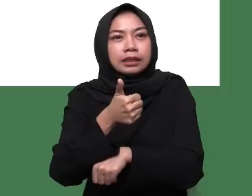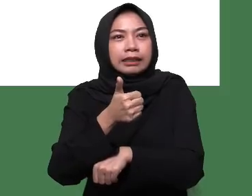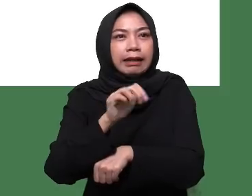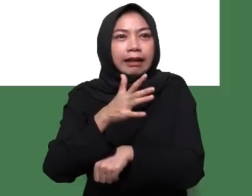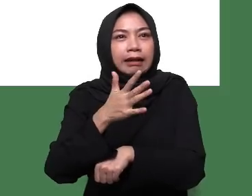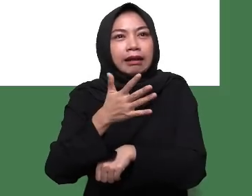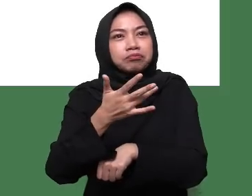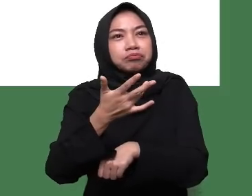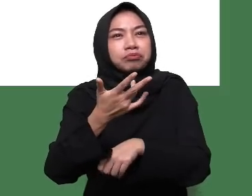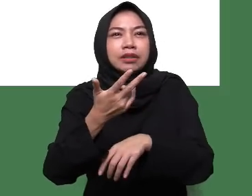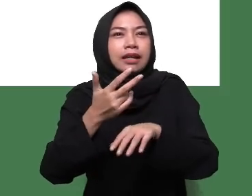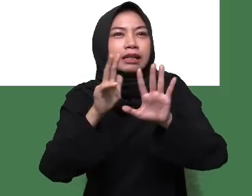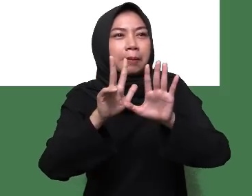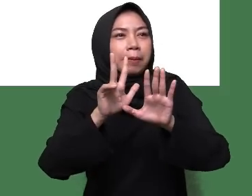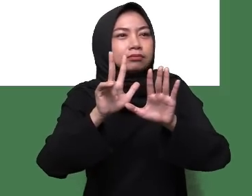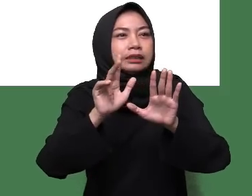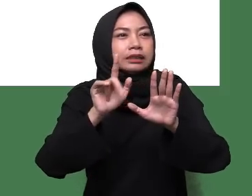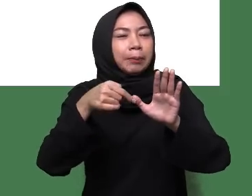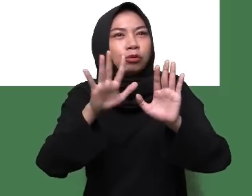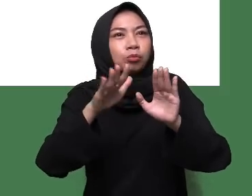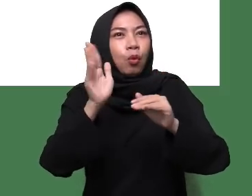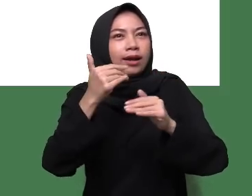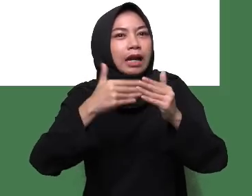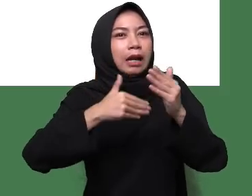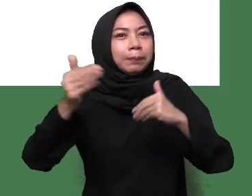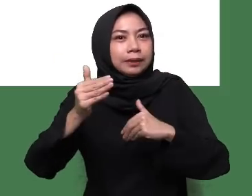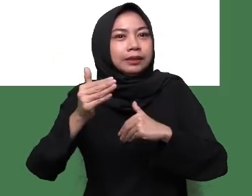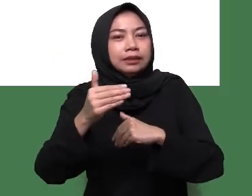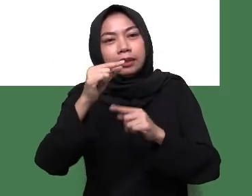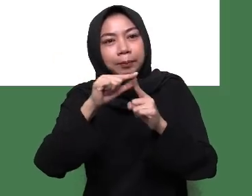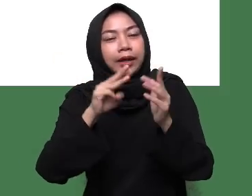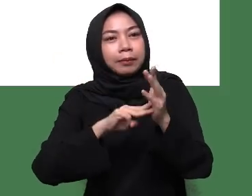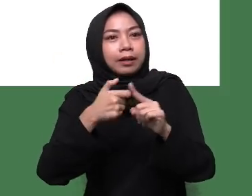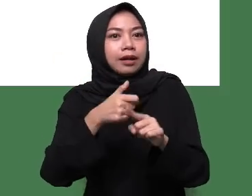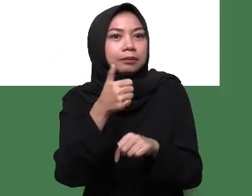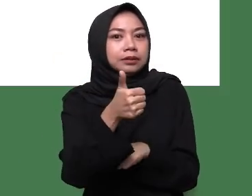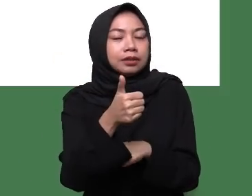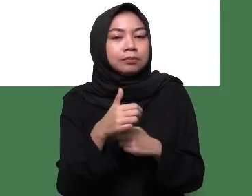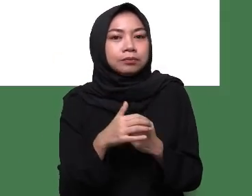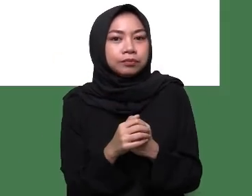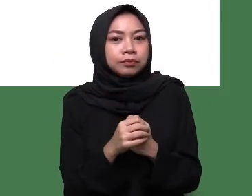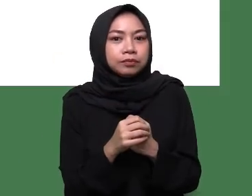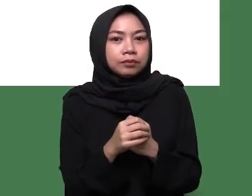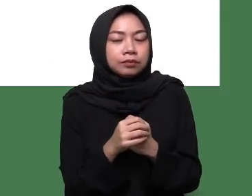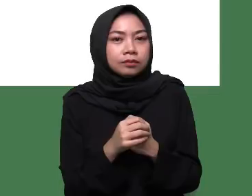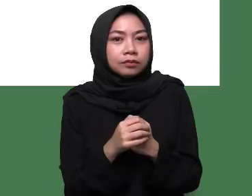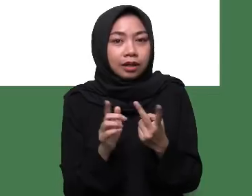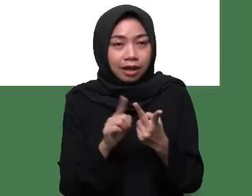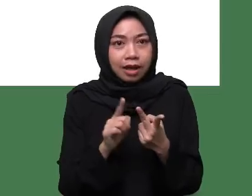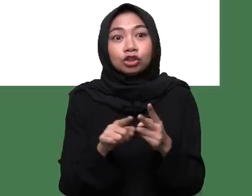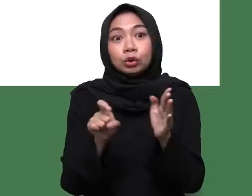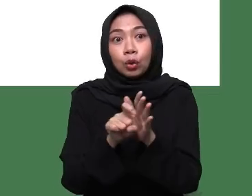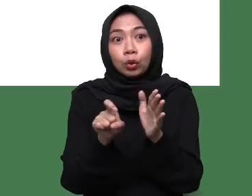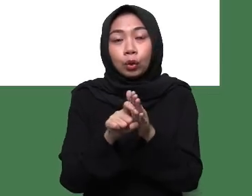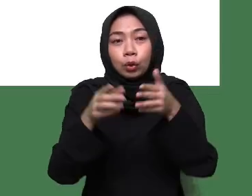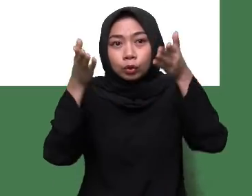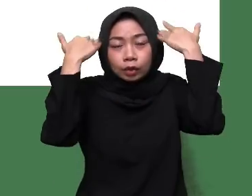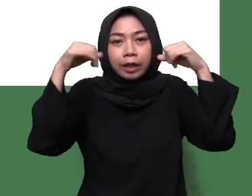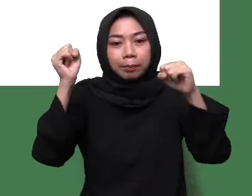days. Speaking of the recovered livestock as a carrier, cattle, for example, can carry the virus up